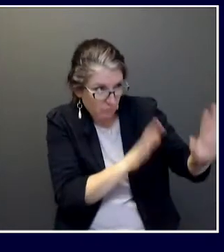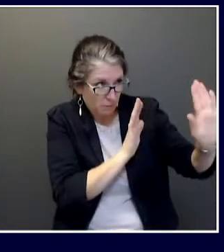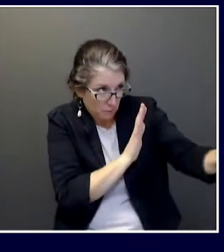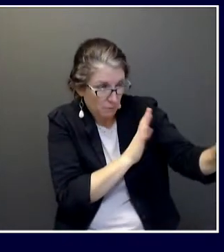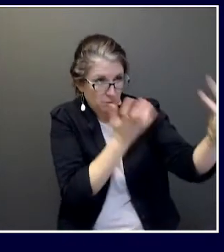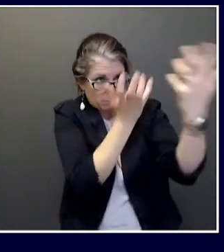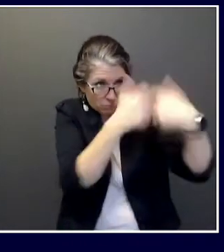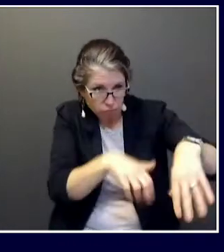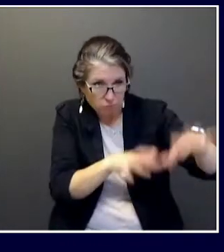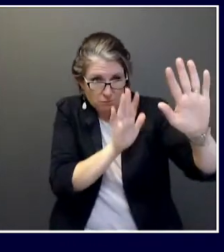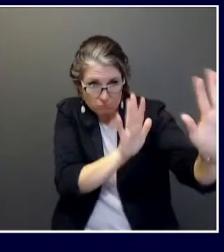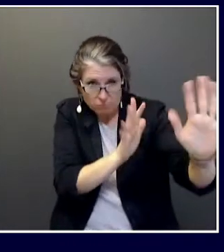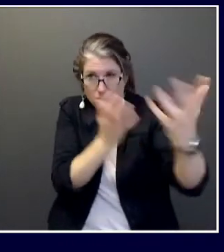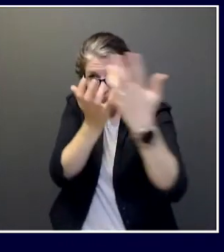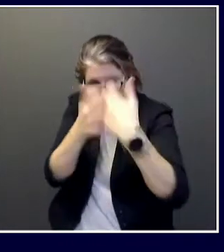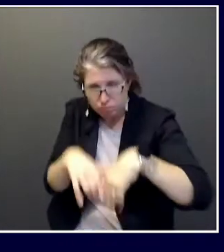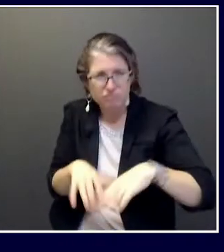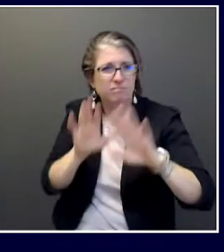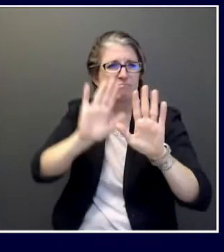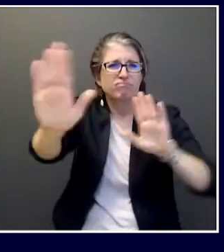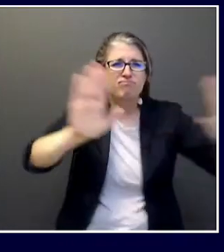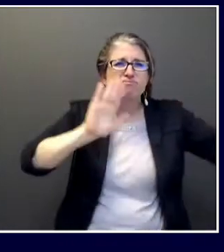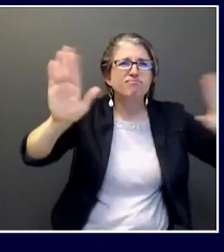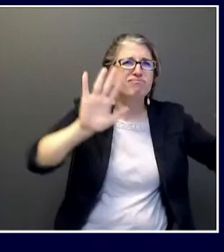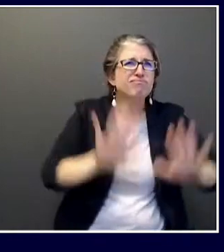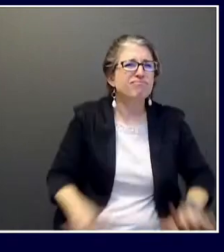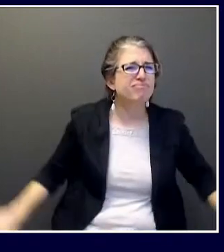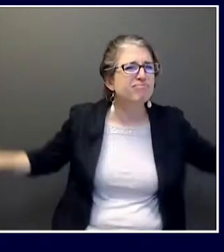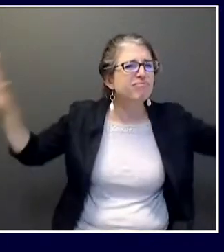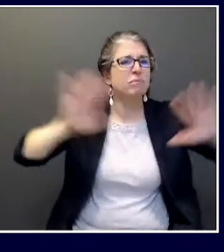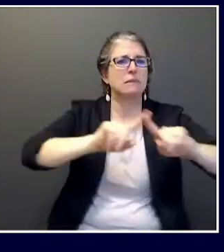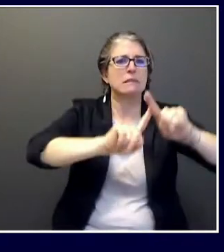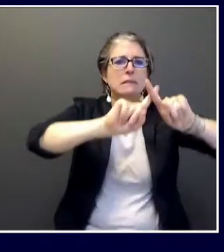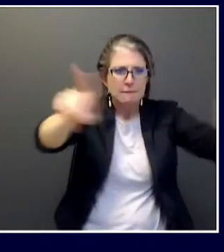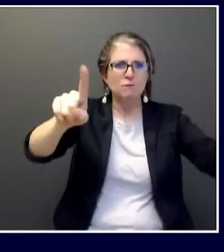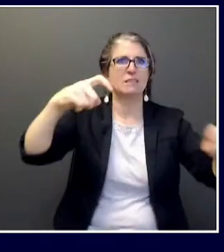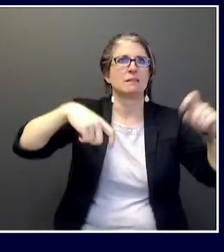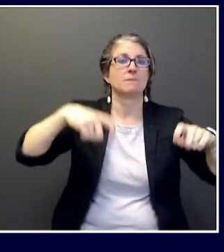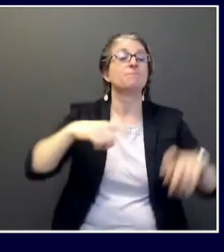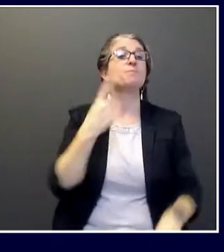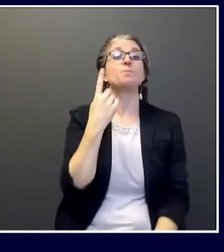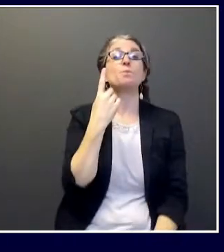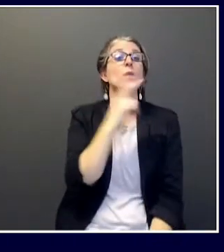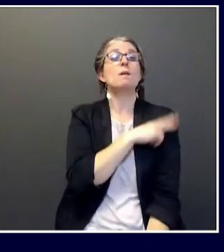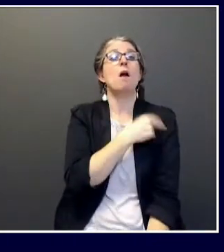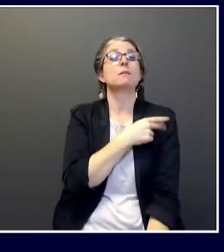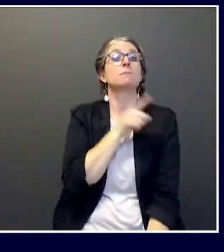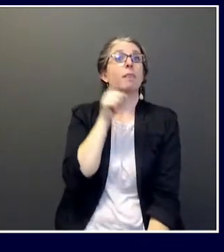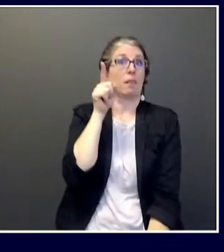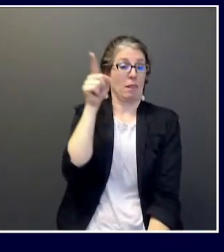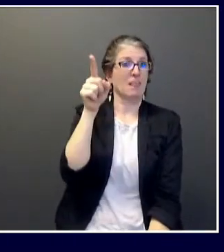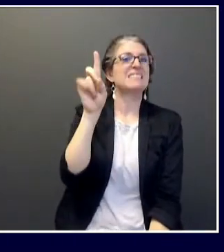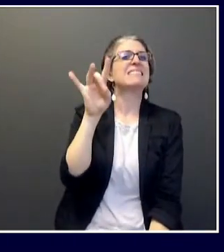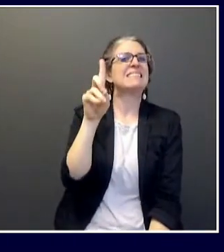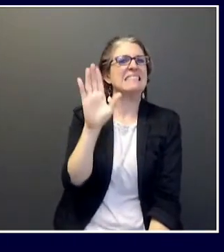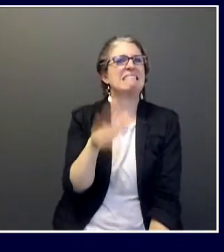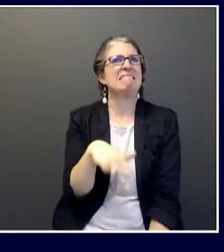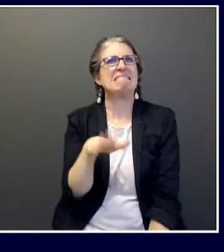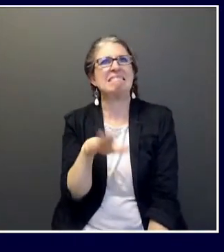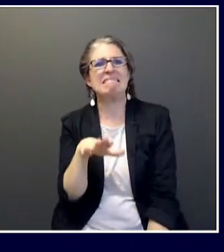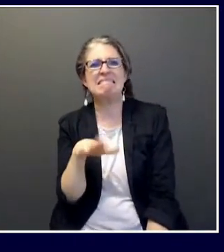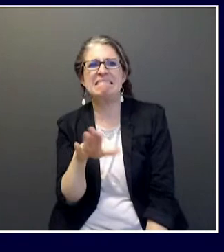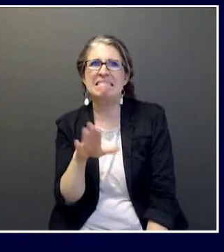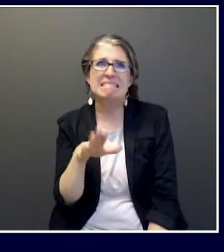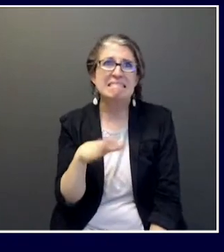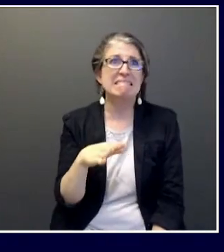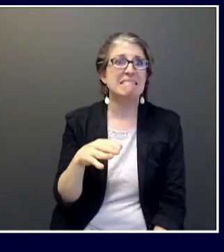we really have seen one hospital talk about reducing its services. We're working with our nursing facilities